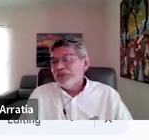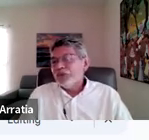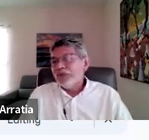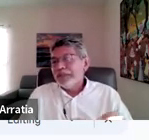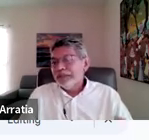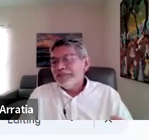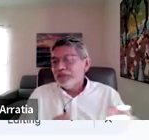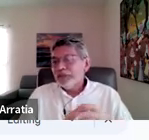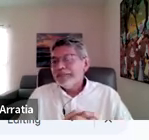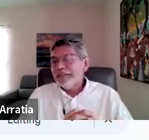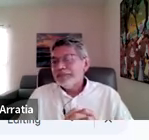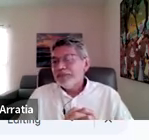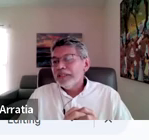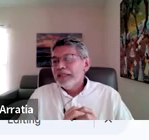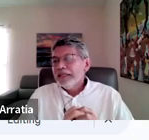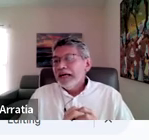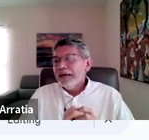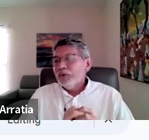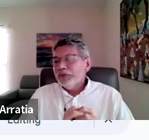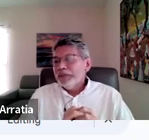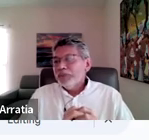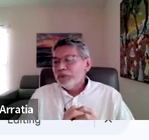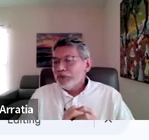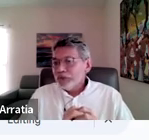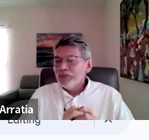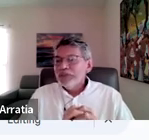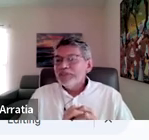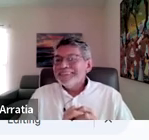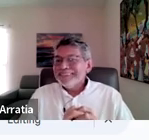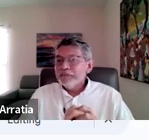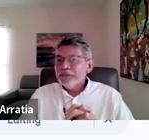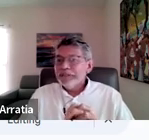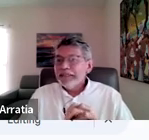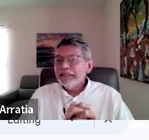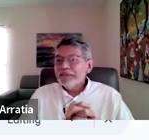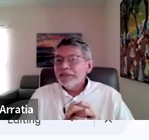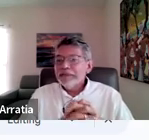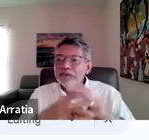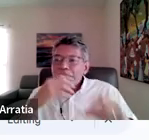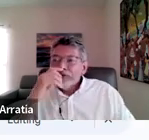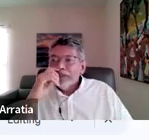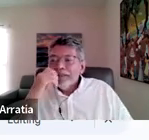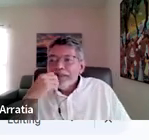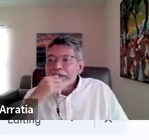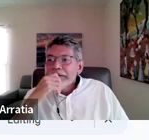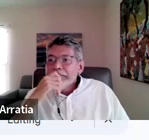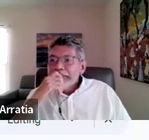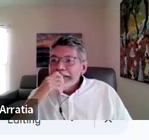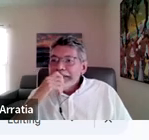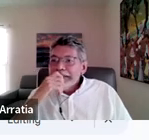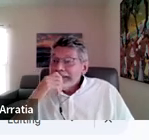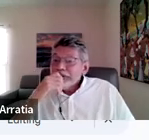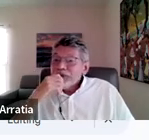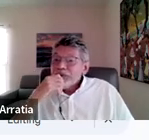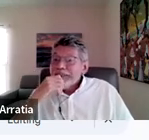shared service or a centralized office, where you can put resources, systems, and that kind of thing. So that was the idea. But